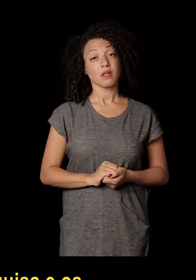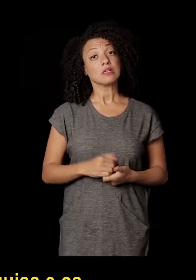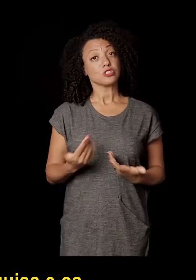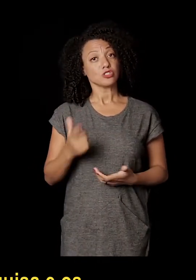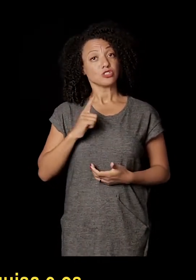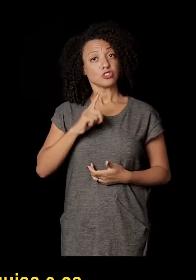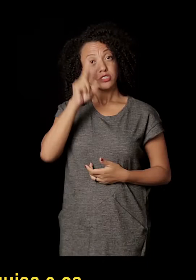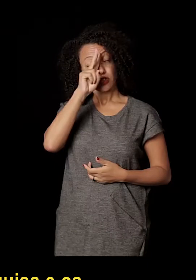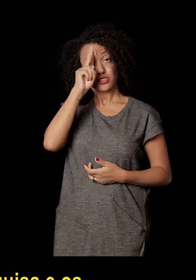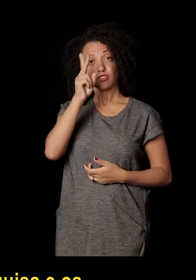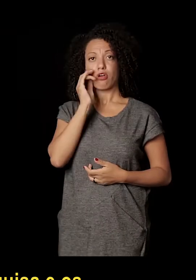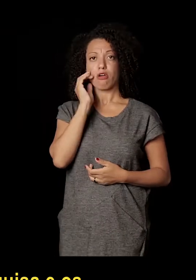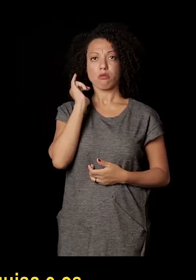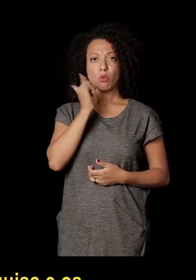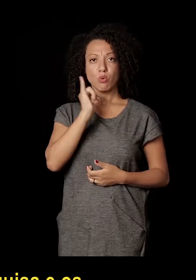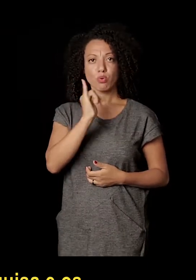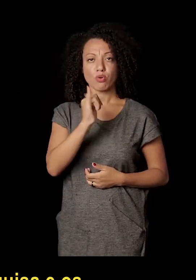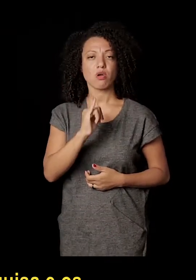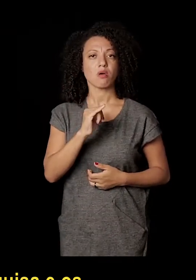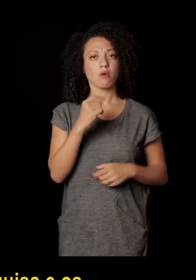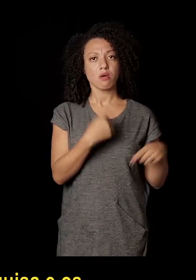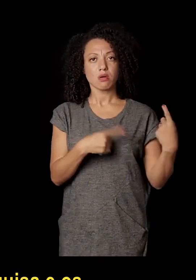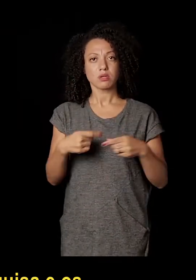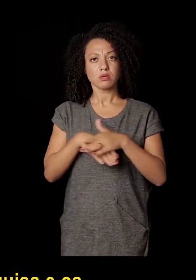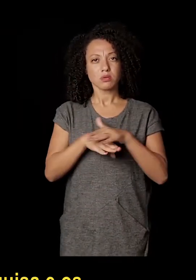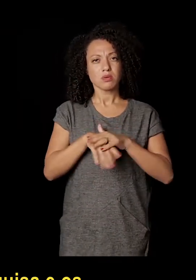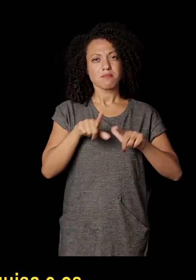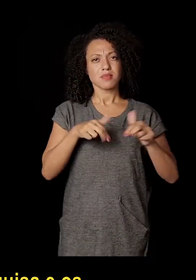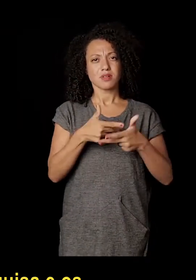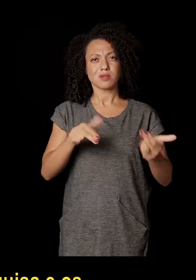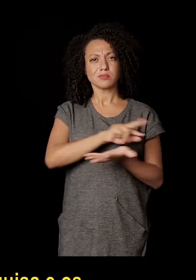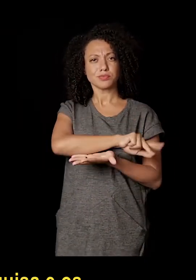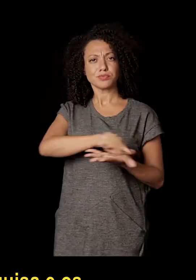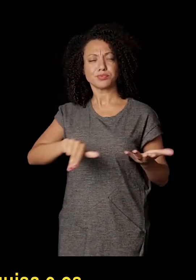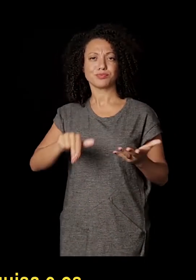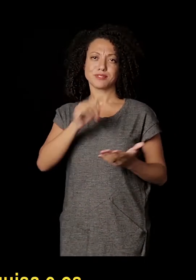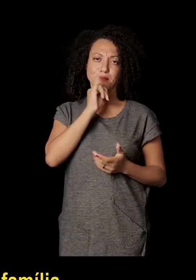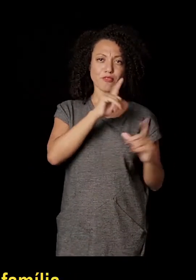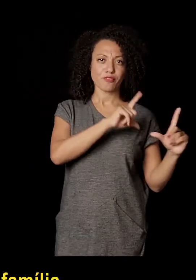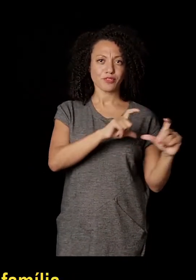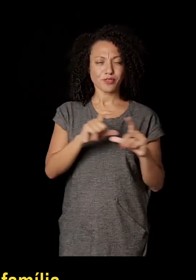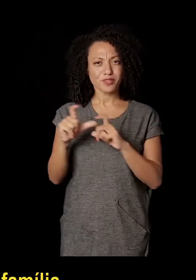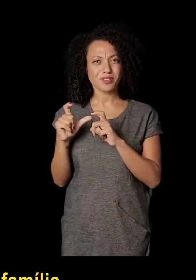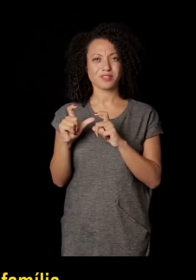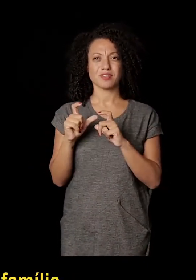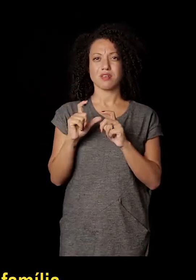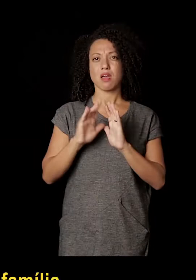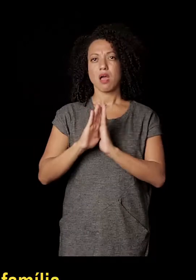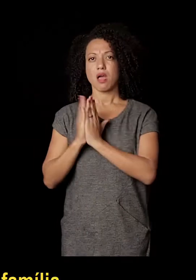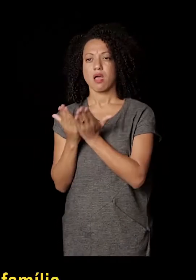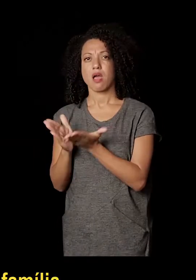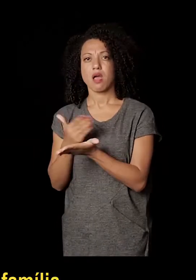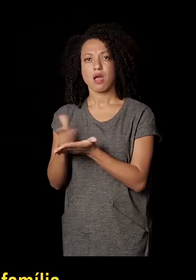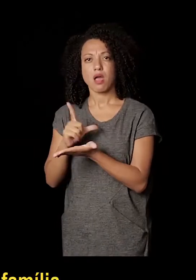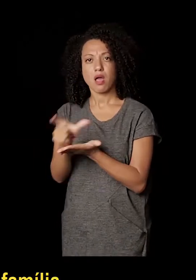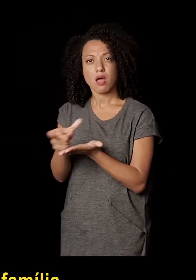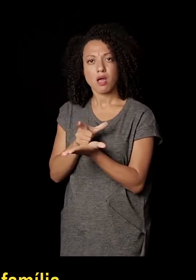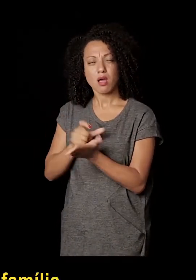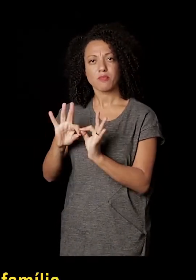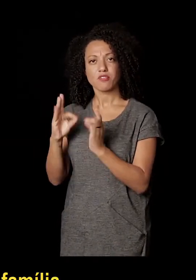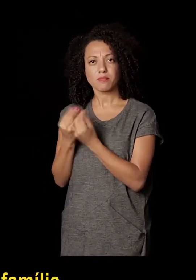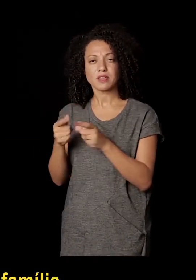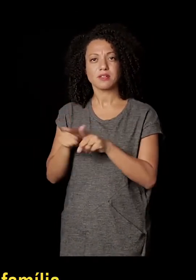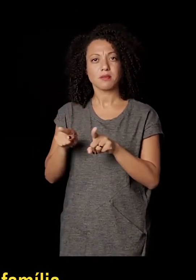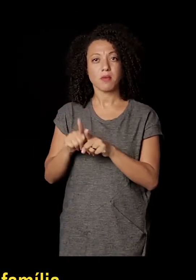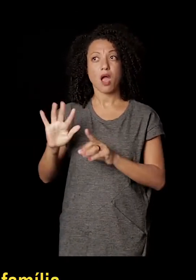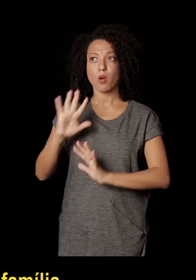history, research into political archives and census material, and photography, both of family